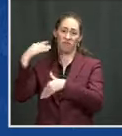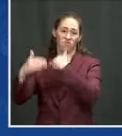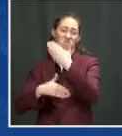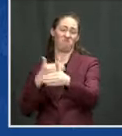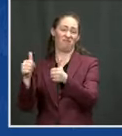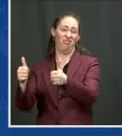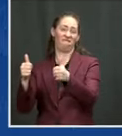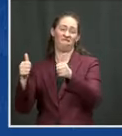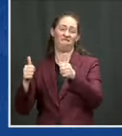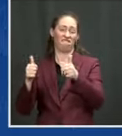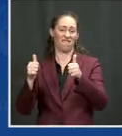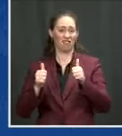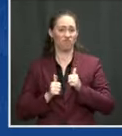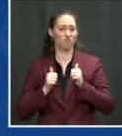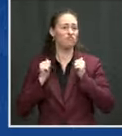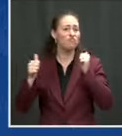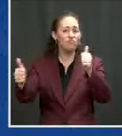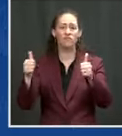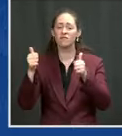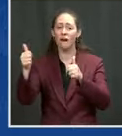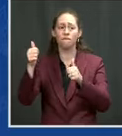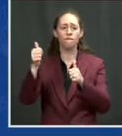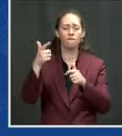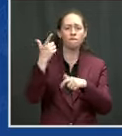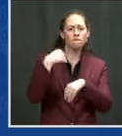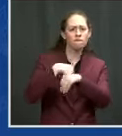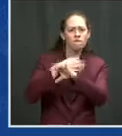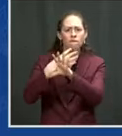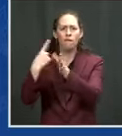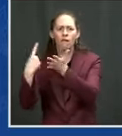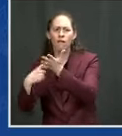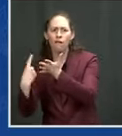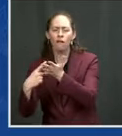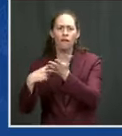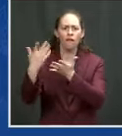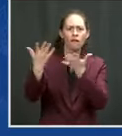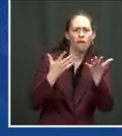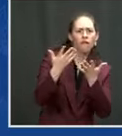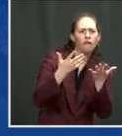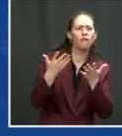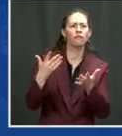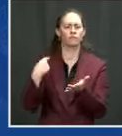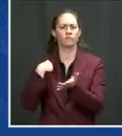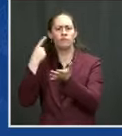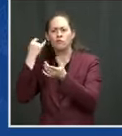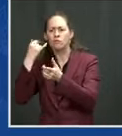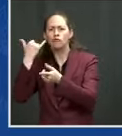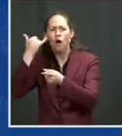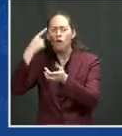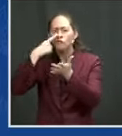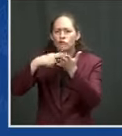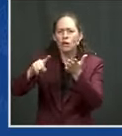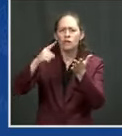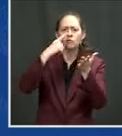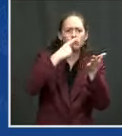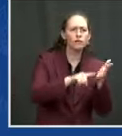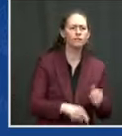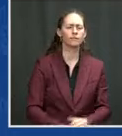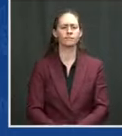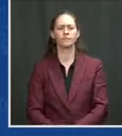morning, 45 minutes, with every one of our health departments. And I learn a lot. They tell us what they need,